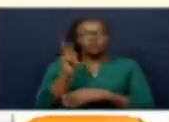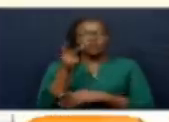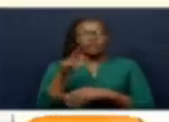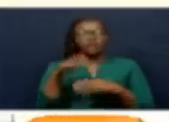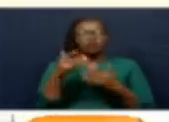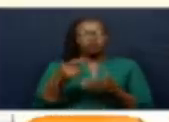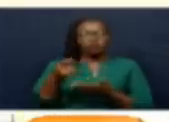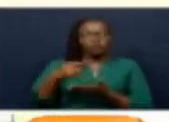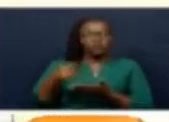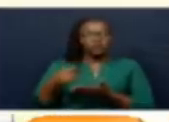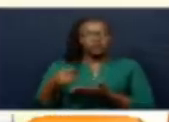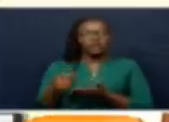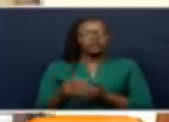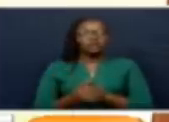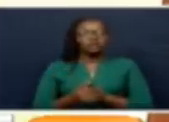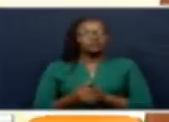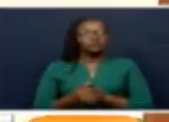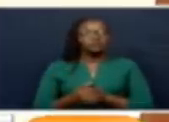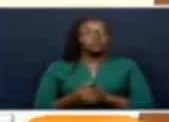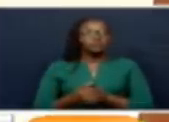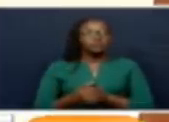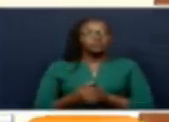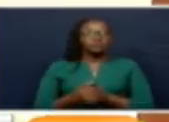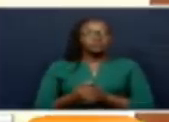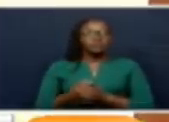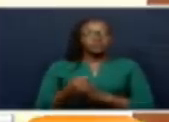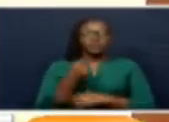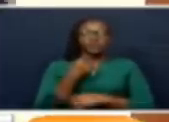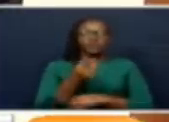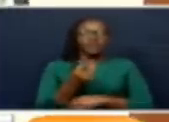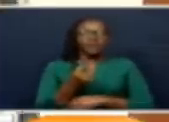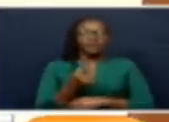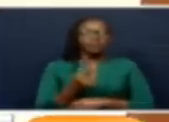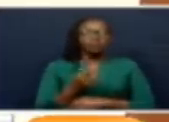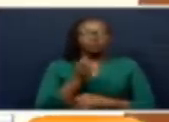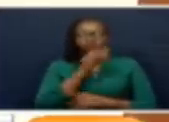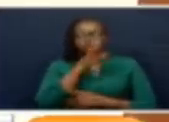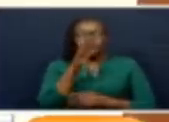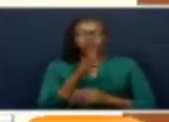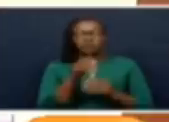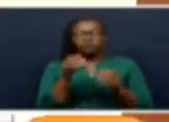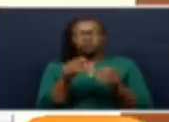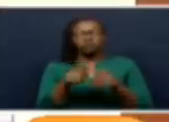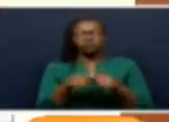Saitoti. Brilliant. Yeah. Tall guy.